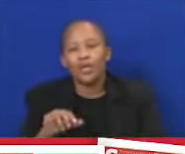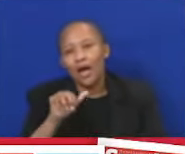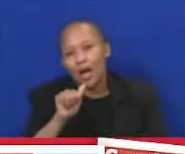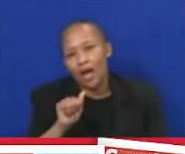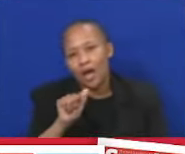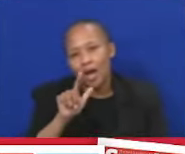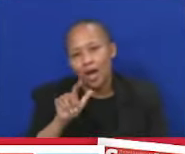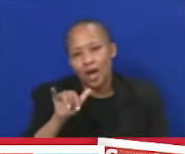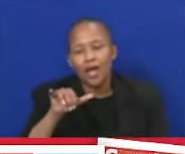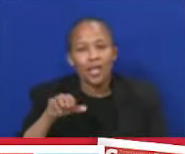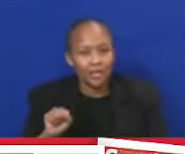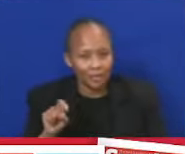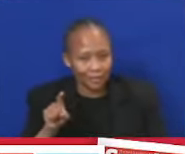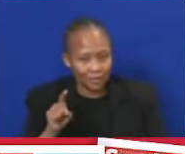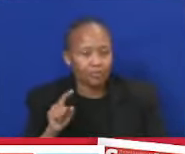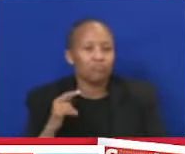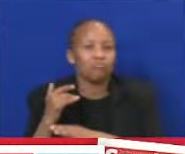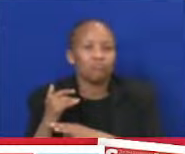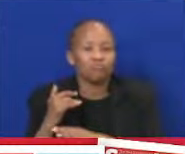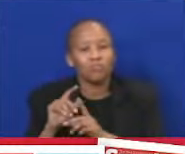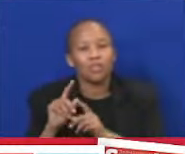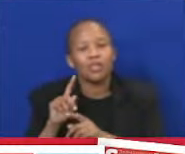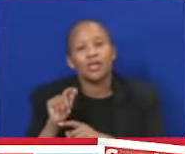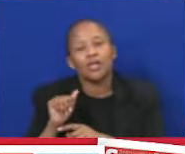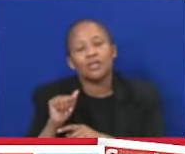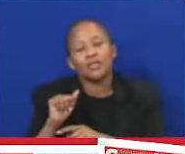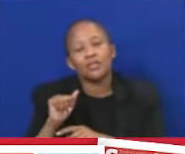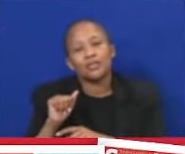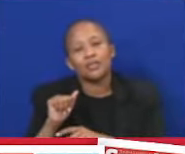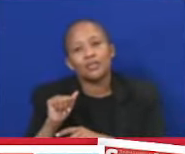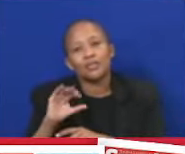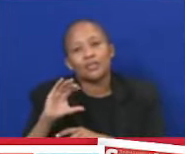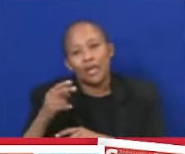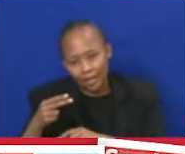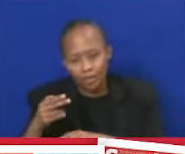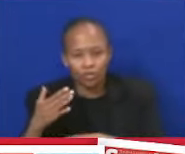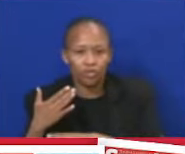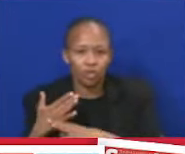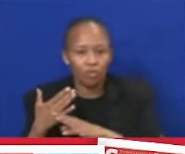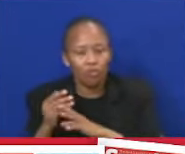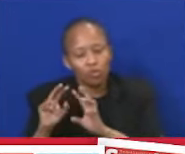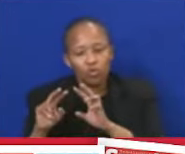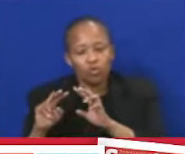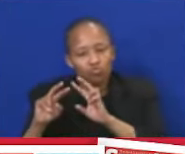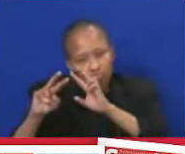investigating the matters of University of Fort Hare. Thank you, Commissioners.